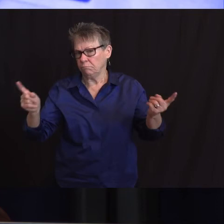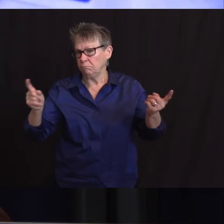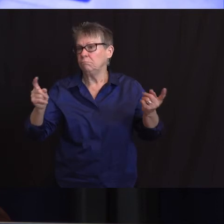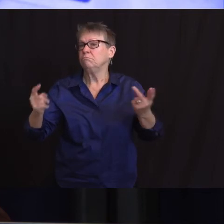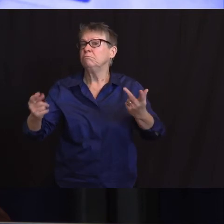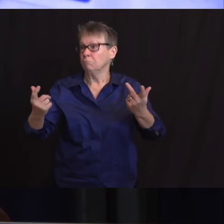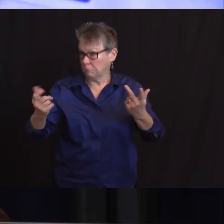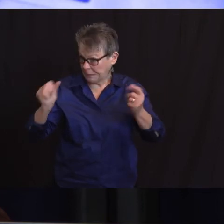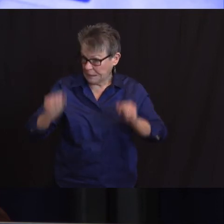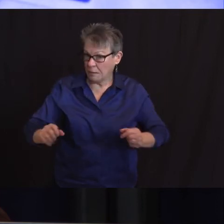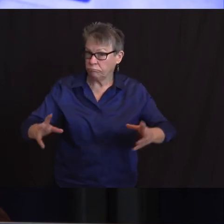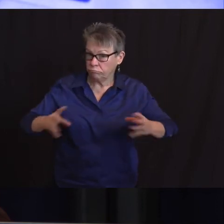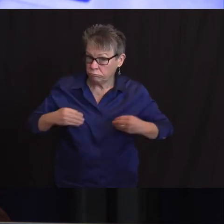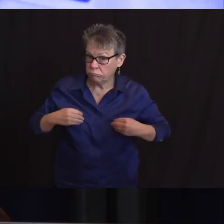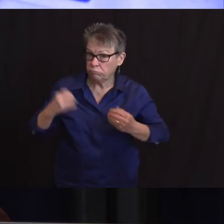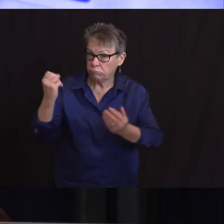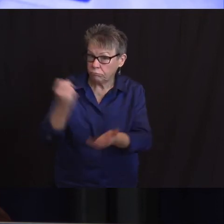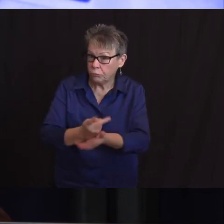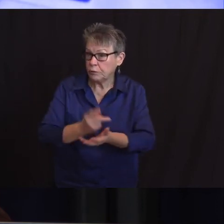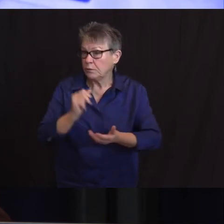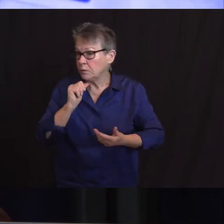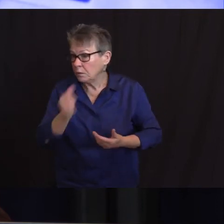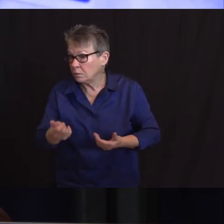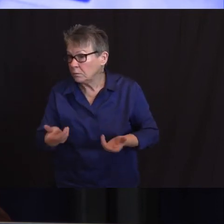100 million doses by April.